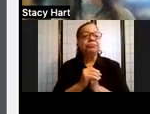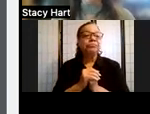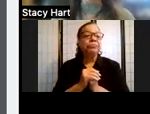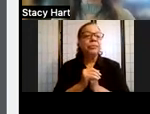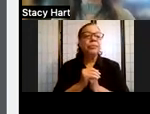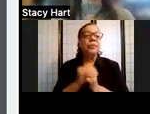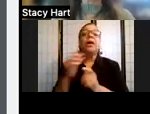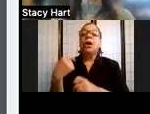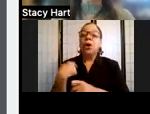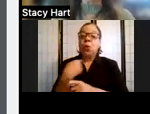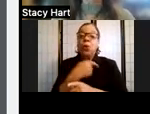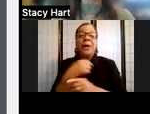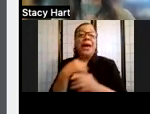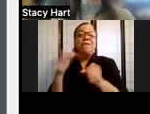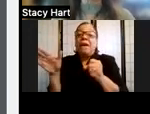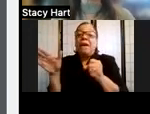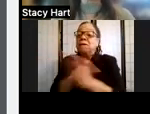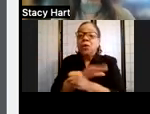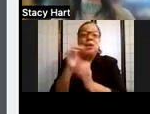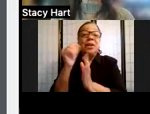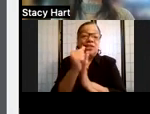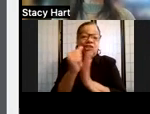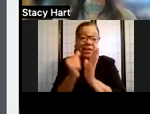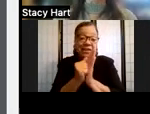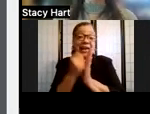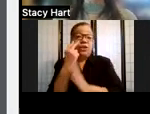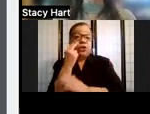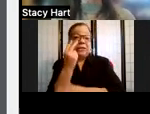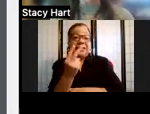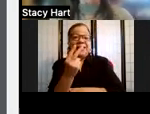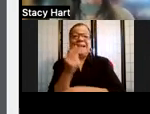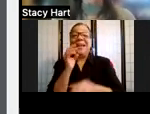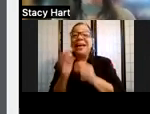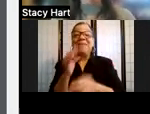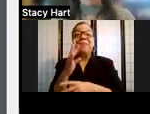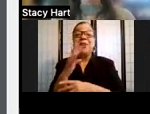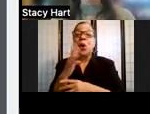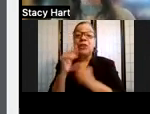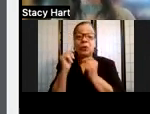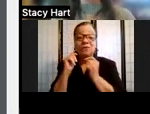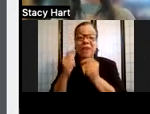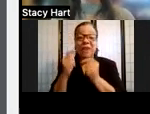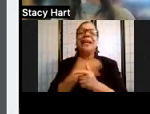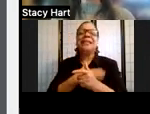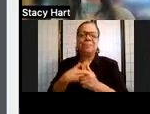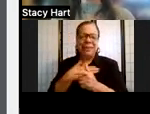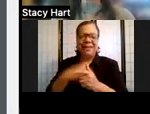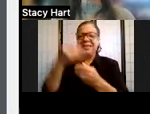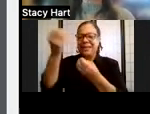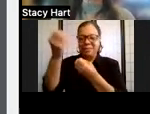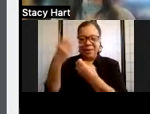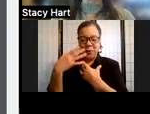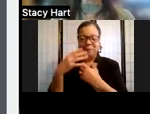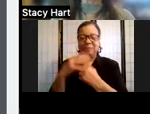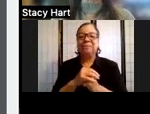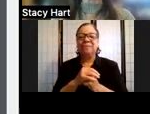We have a full agenda, so please slow me down if I'm talking too fast. First,